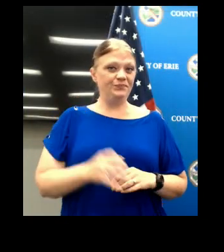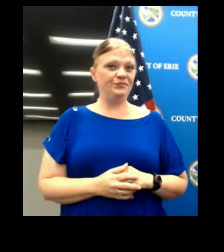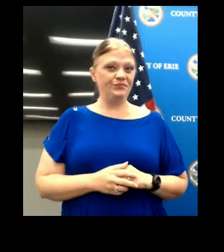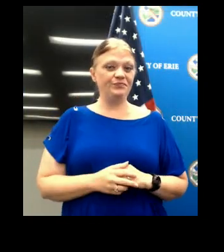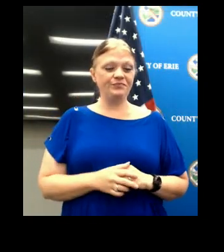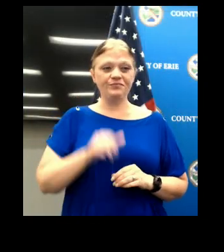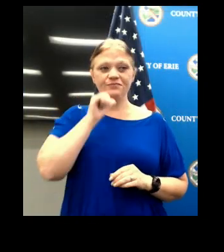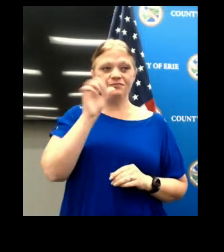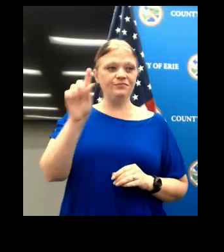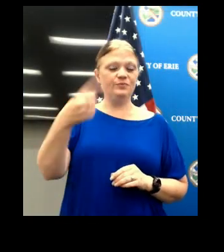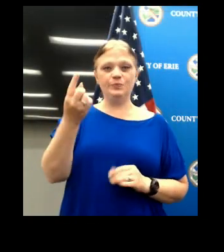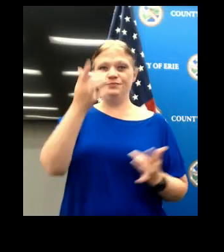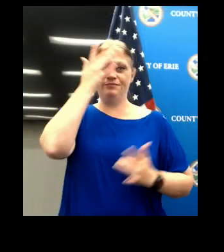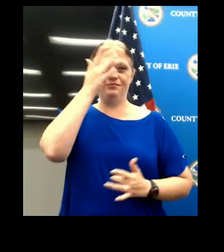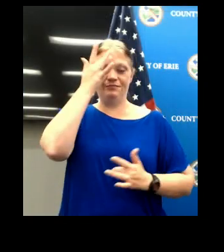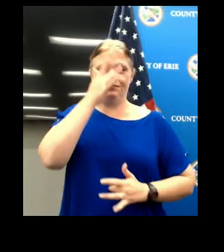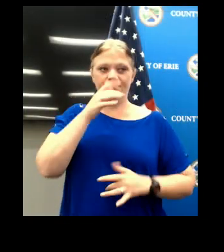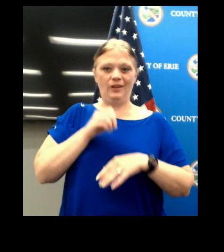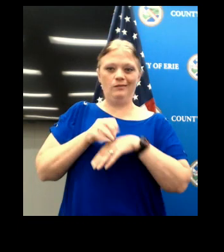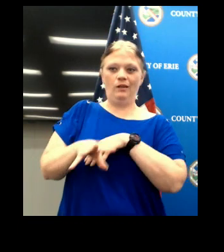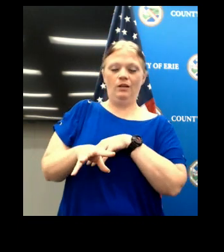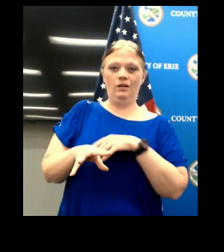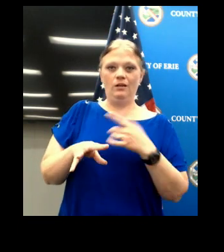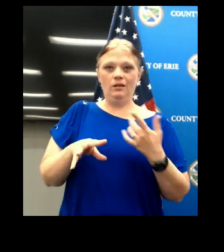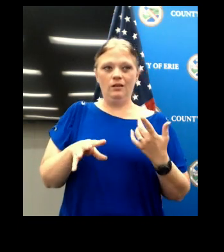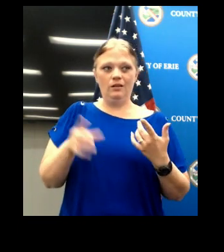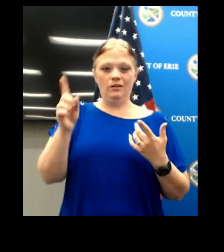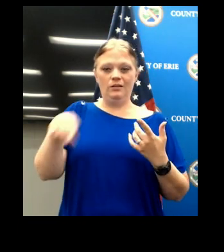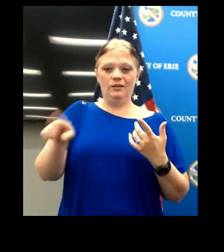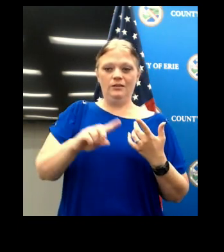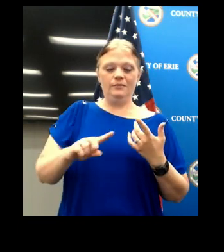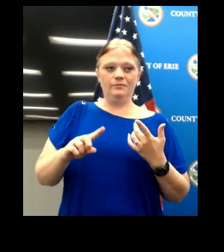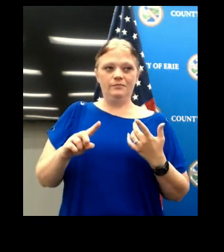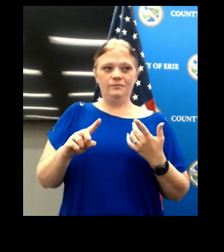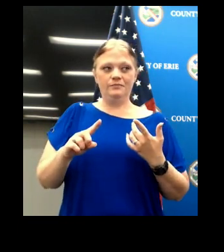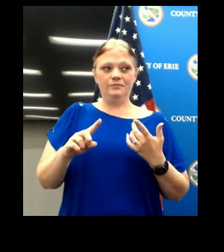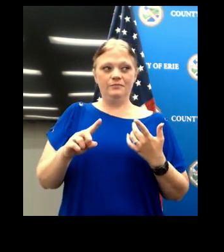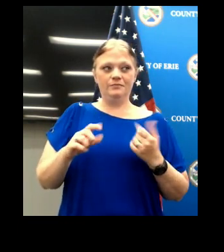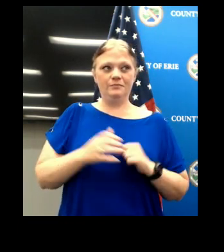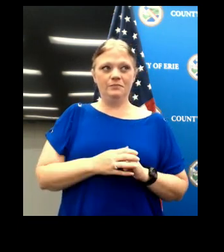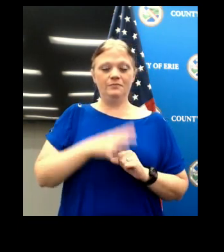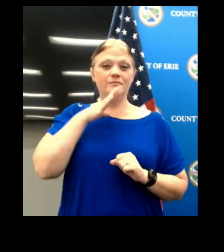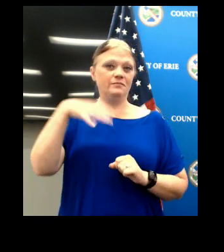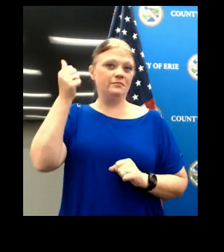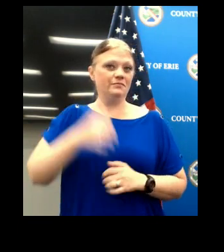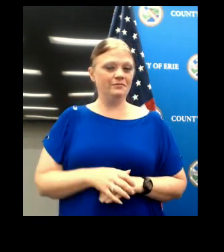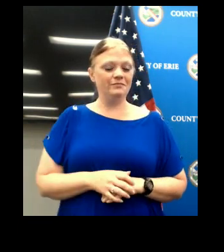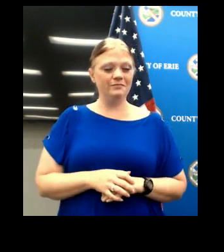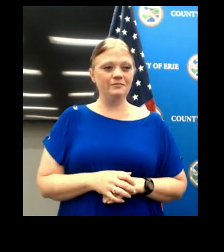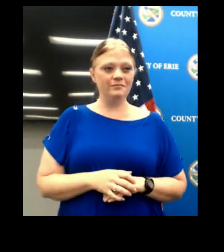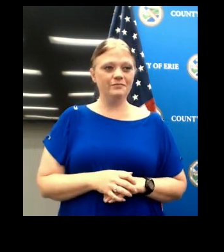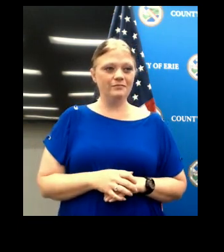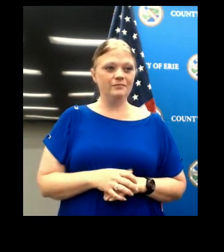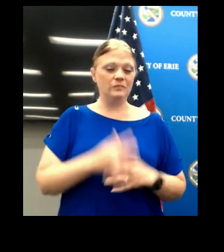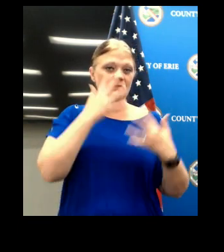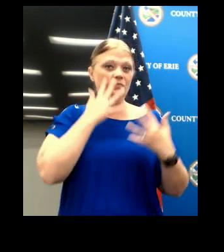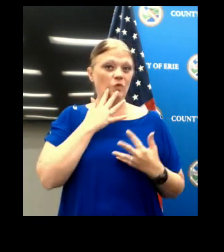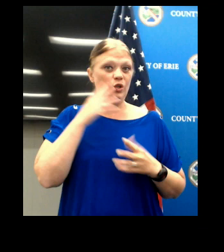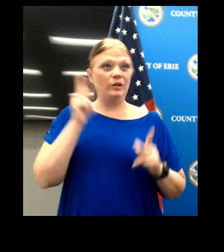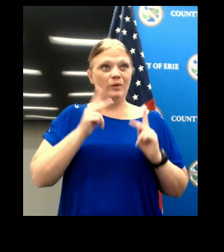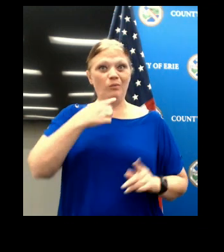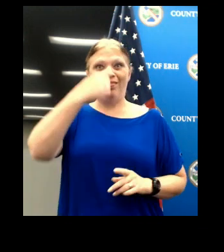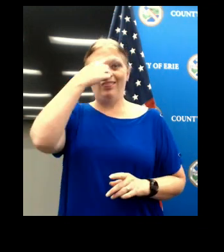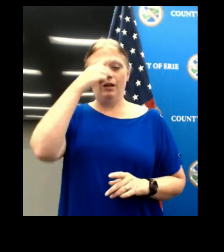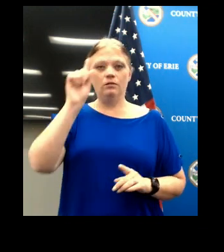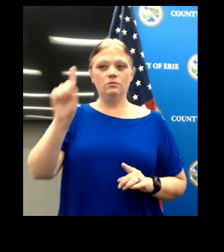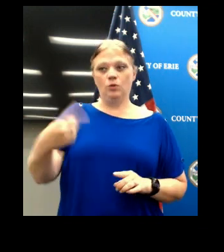not just an illness that is for those who are older, which unfortunately a lot of people seem to think is that